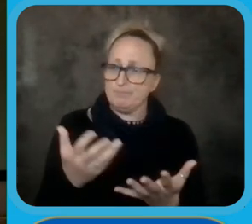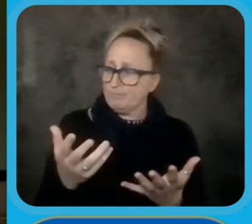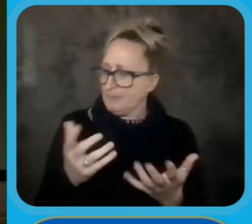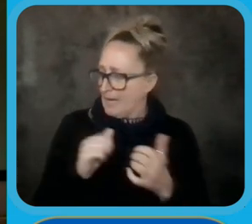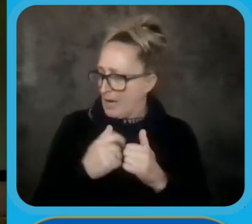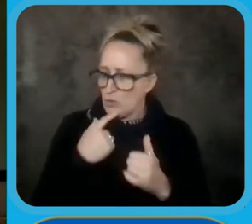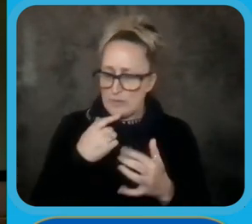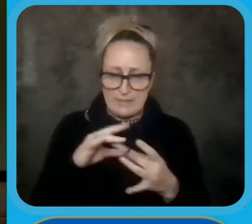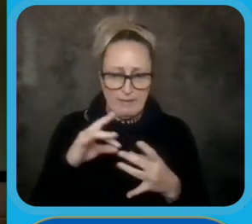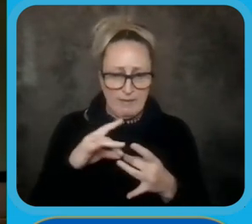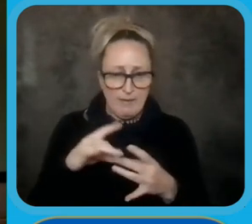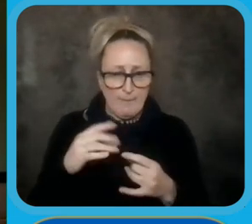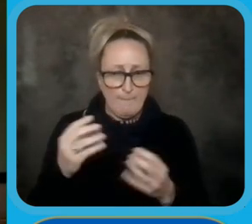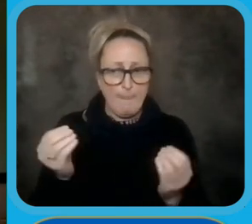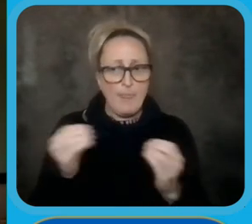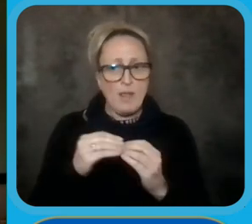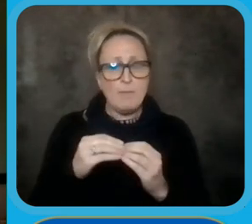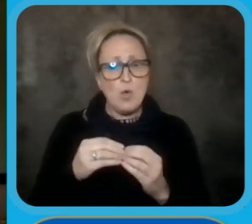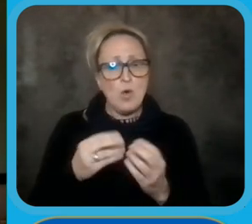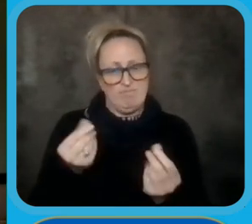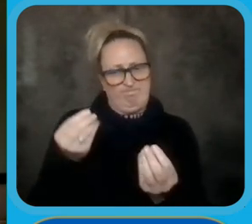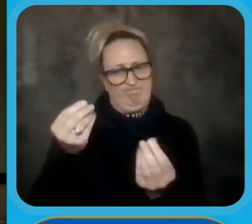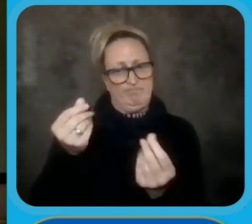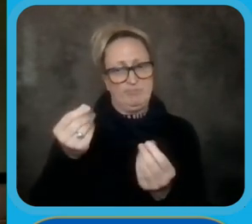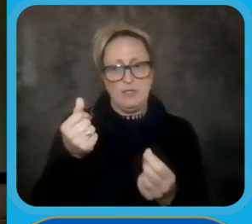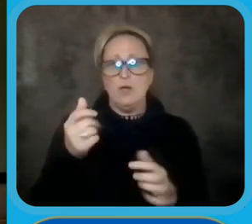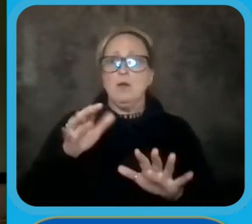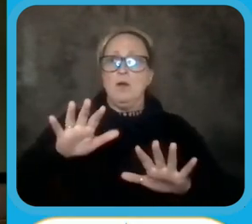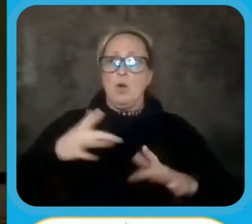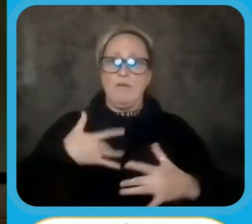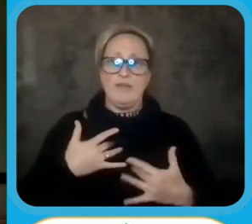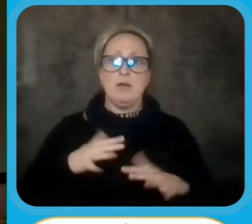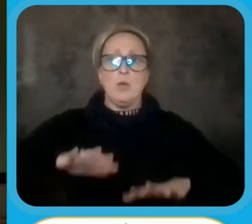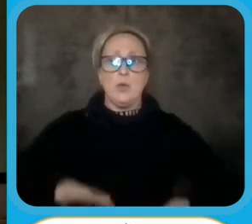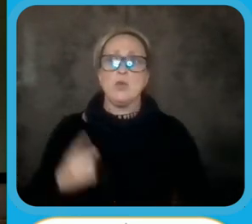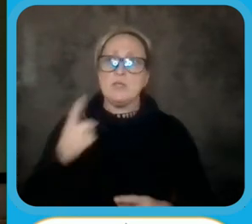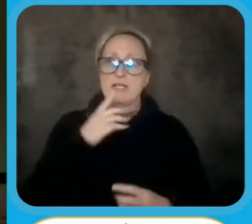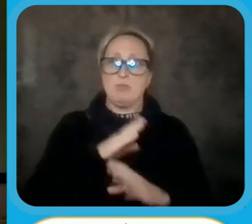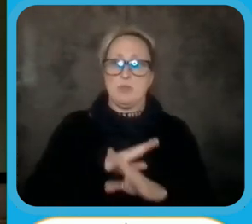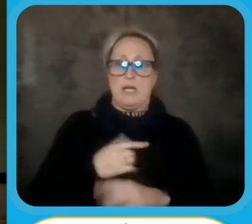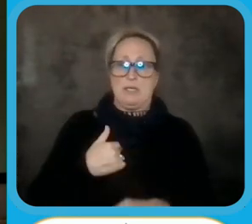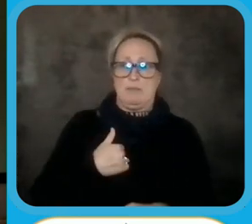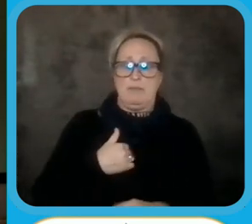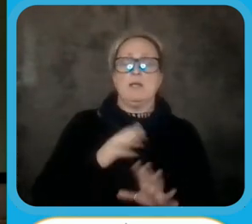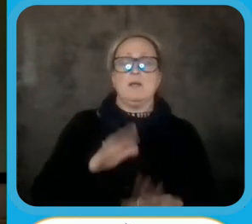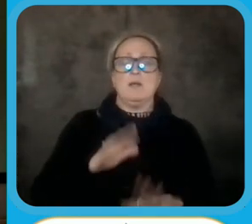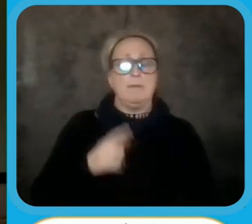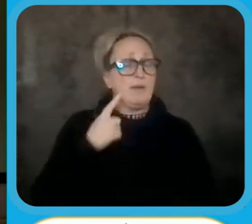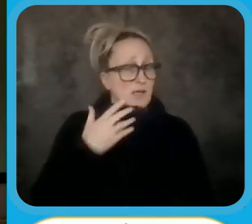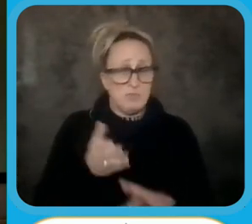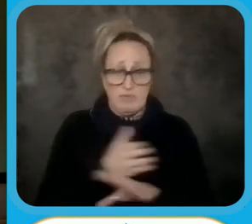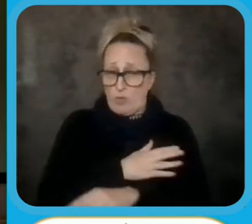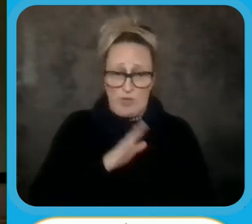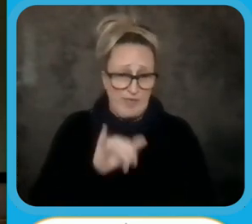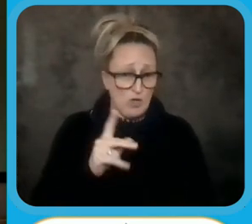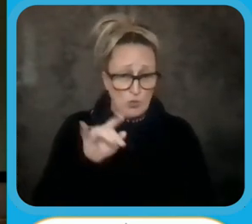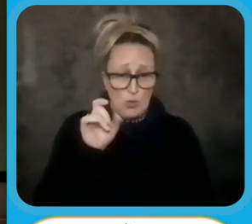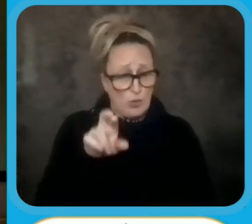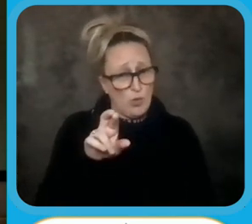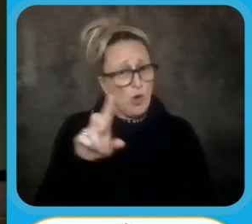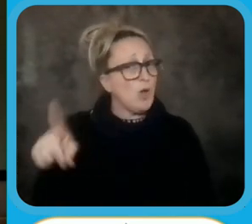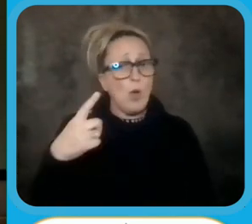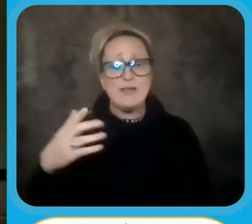a little bit more sustenance as far as like, okay, somebody is protecting us, because at that point, Kroger, they were always late